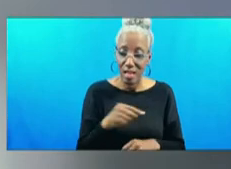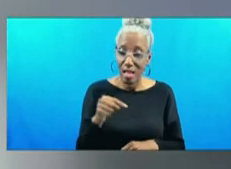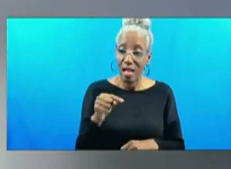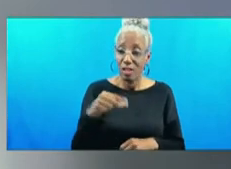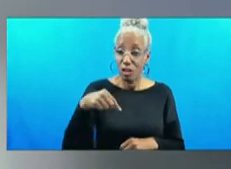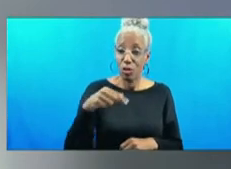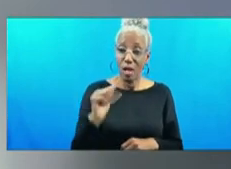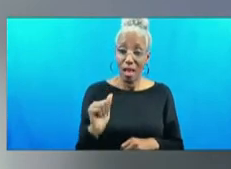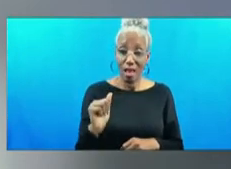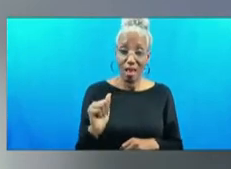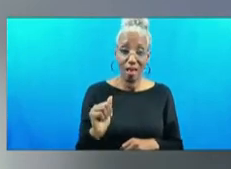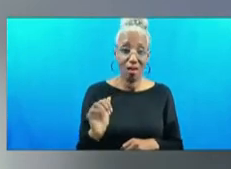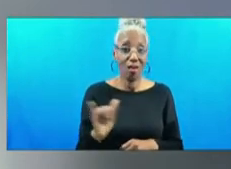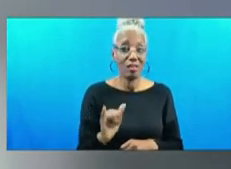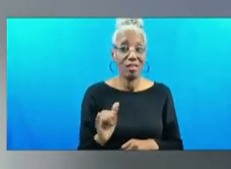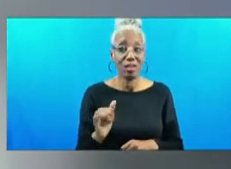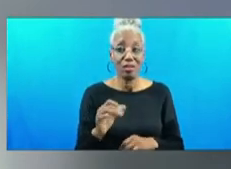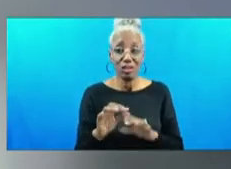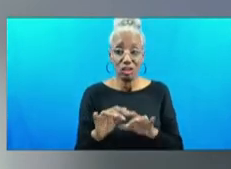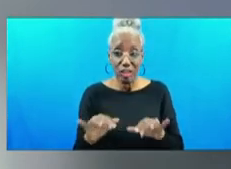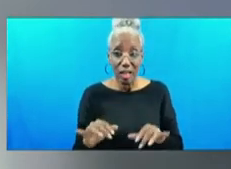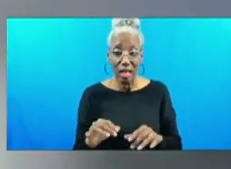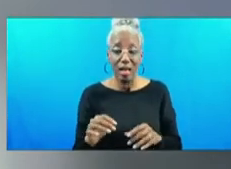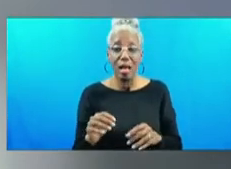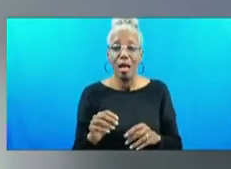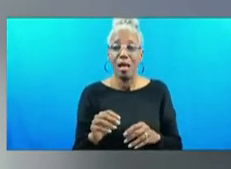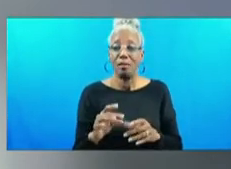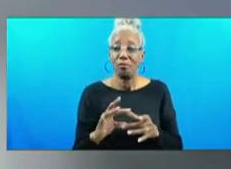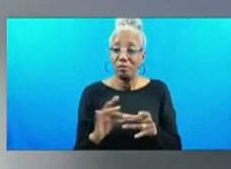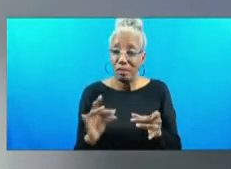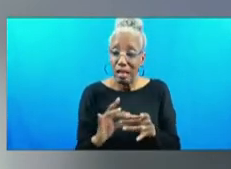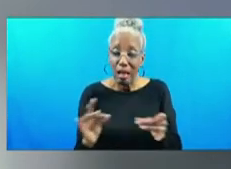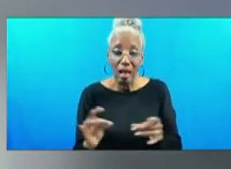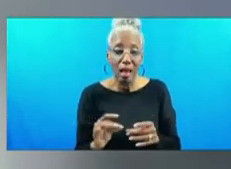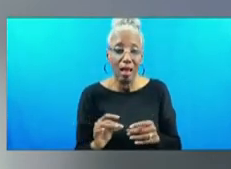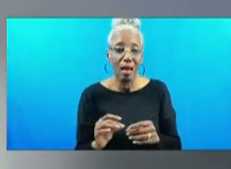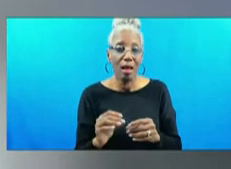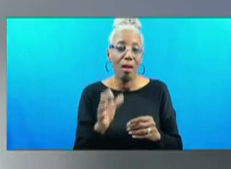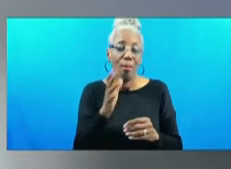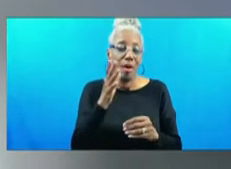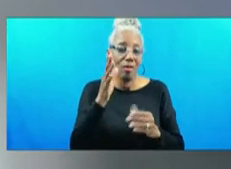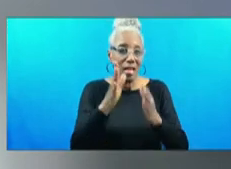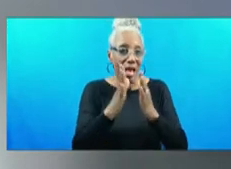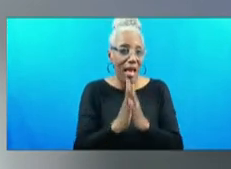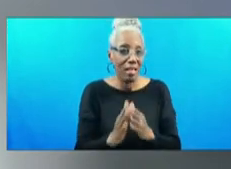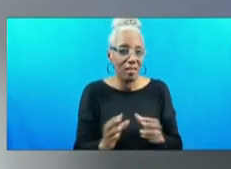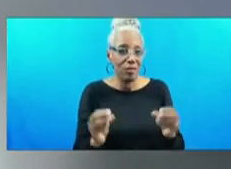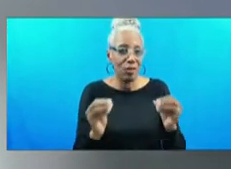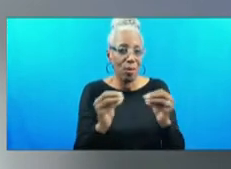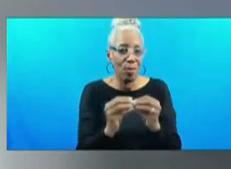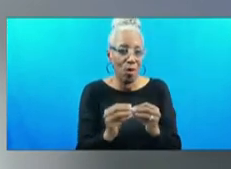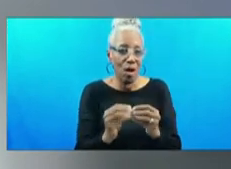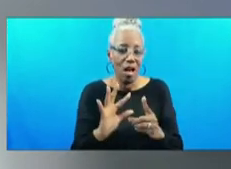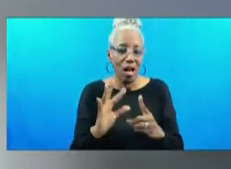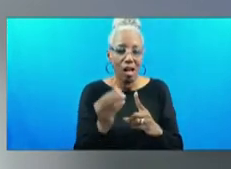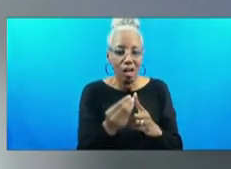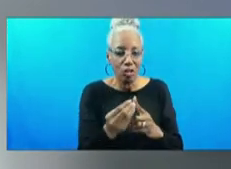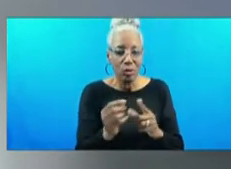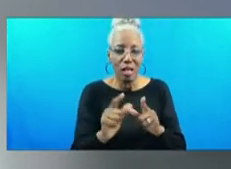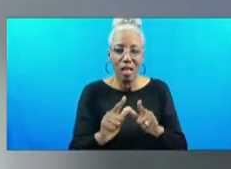are asking for more culturally and linguistic responses from the system. Can you address